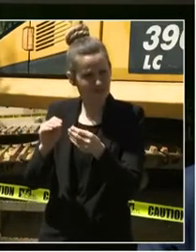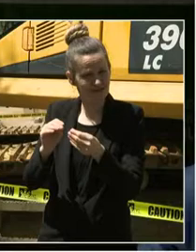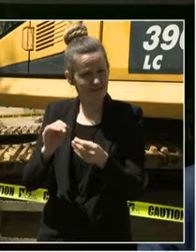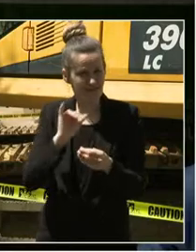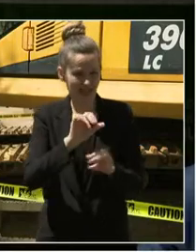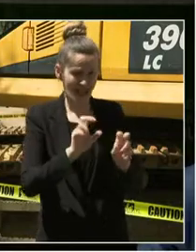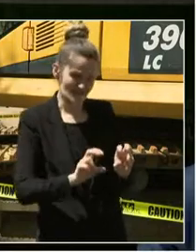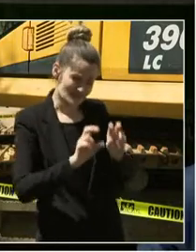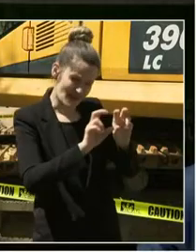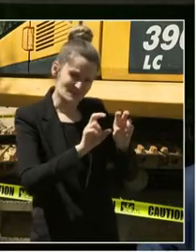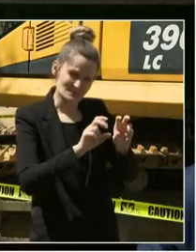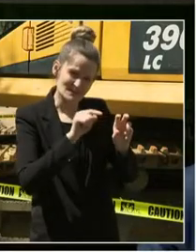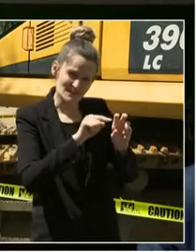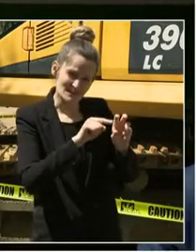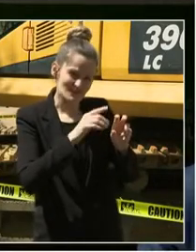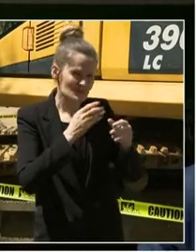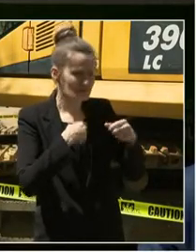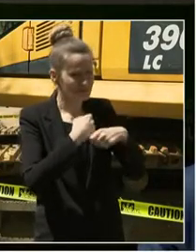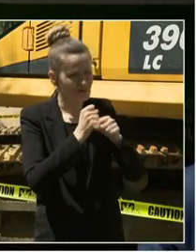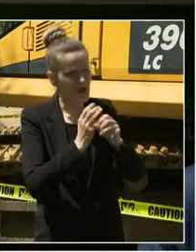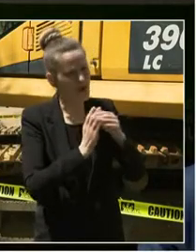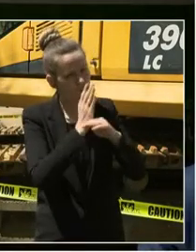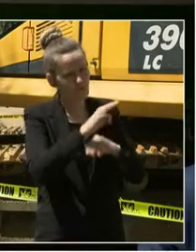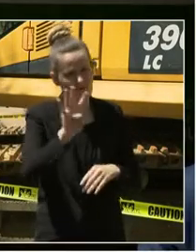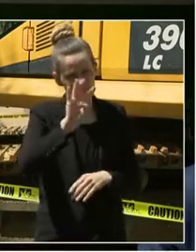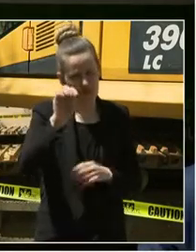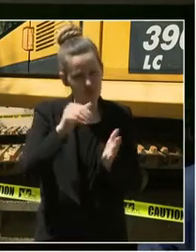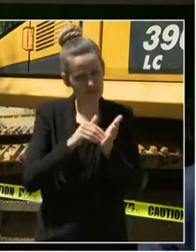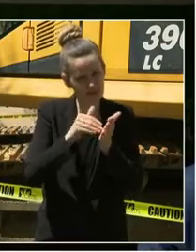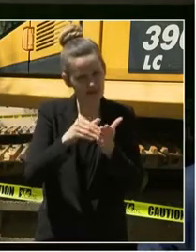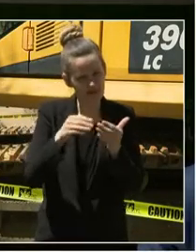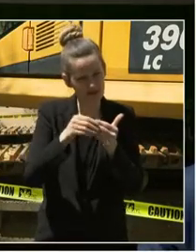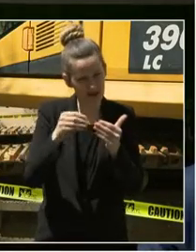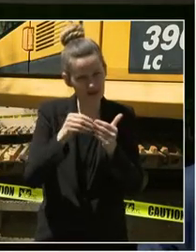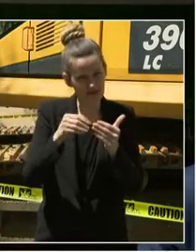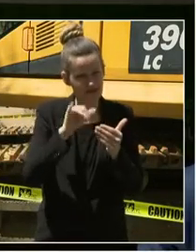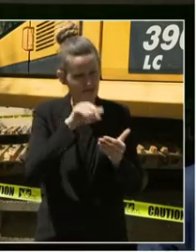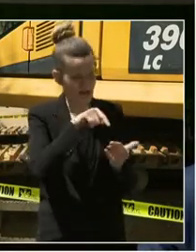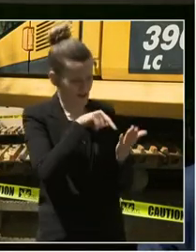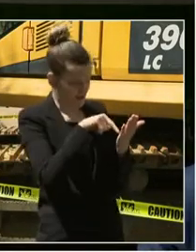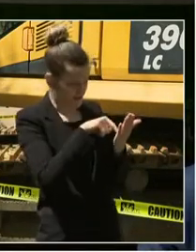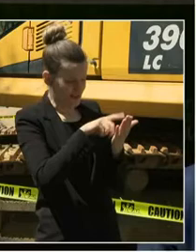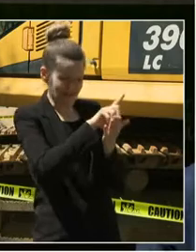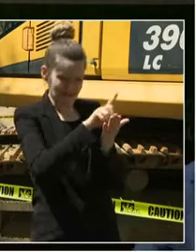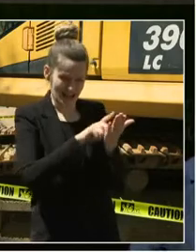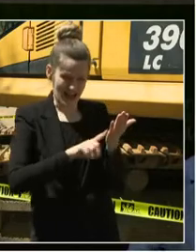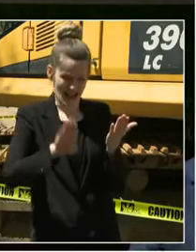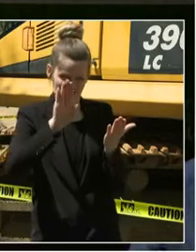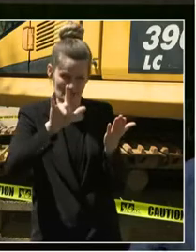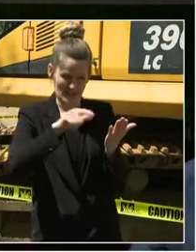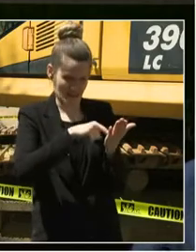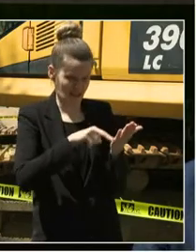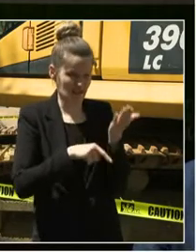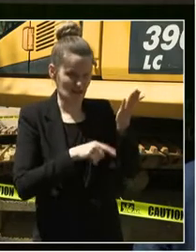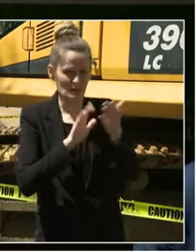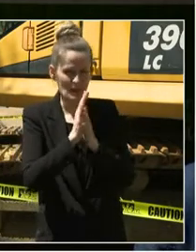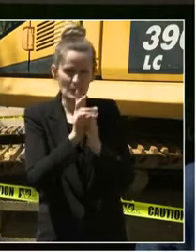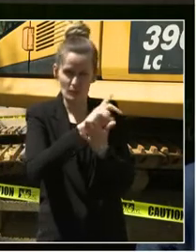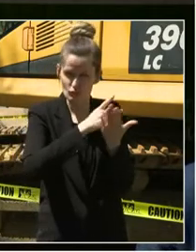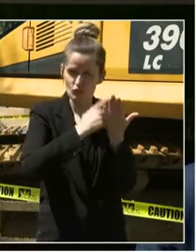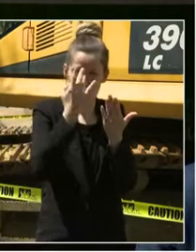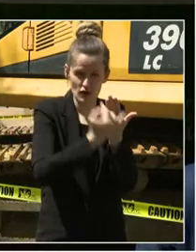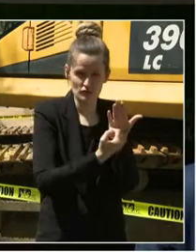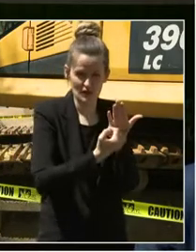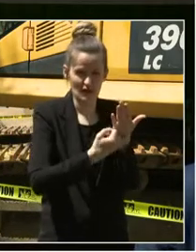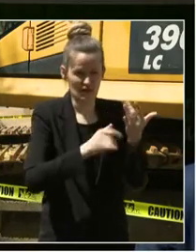million. This is a design build project. We are working with the architect,